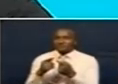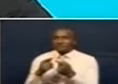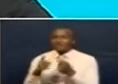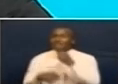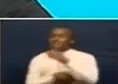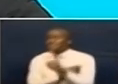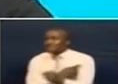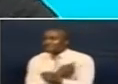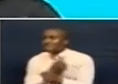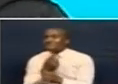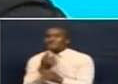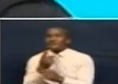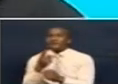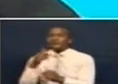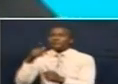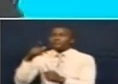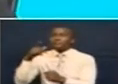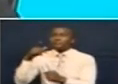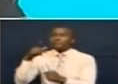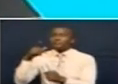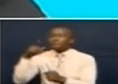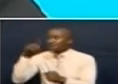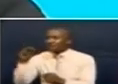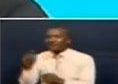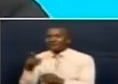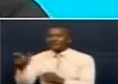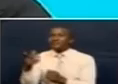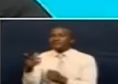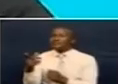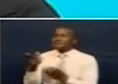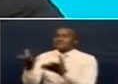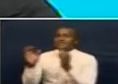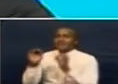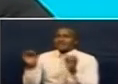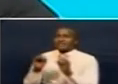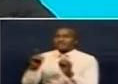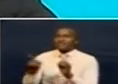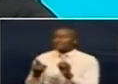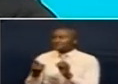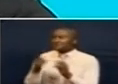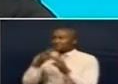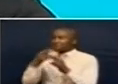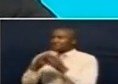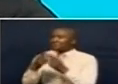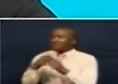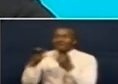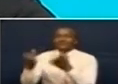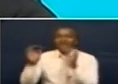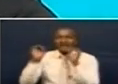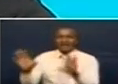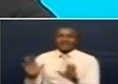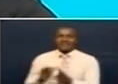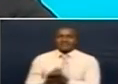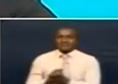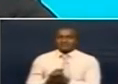Watt, Premier this, Premier and Cabinet that, Secretary. Those are things that don't exist. Those are just fancy titles. But they don't exist.